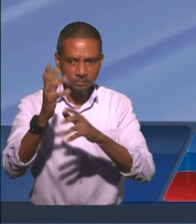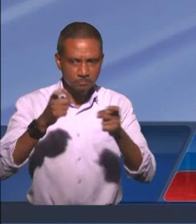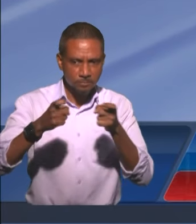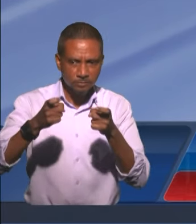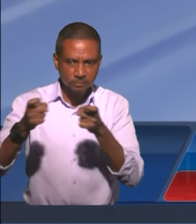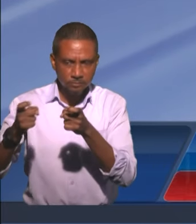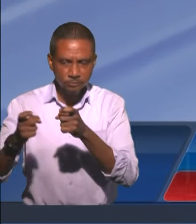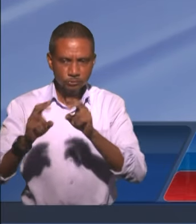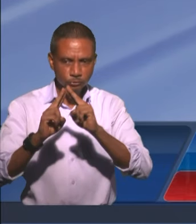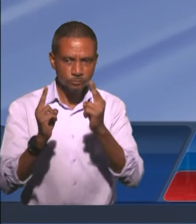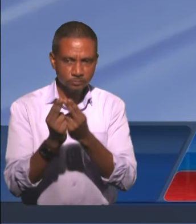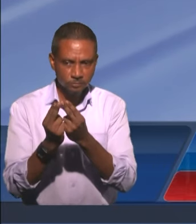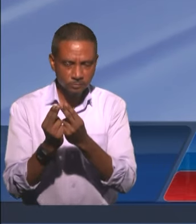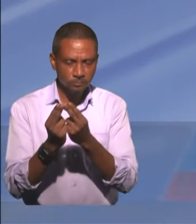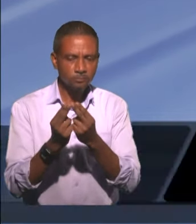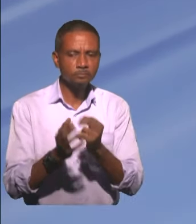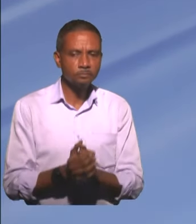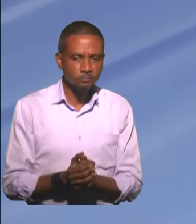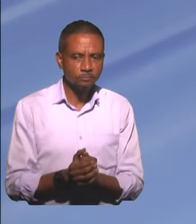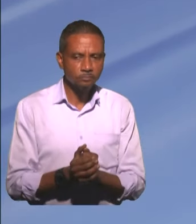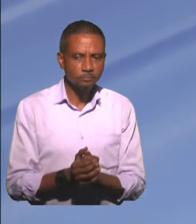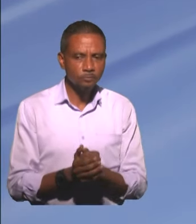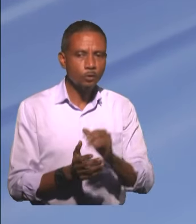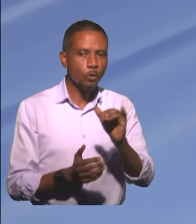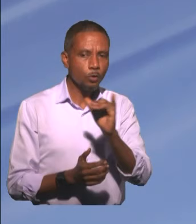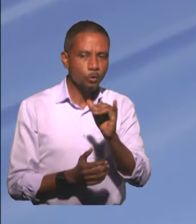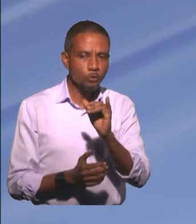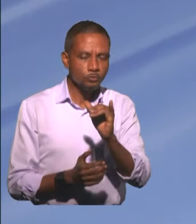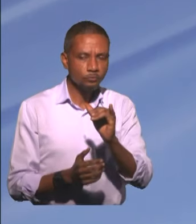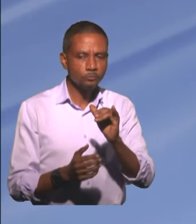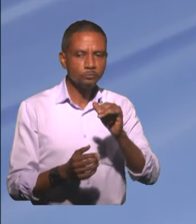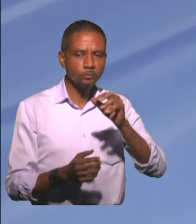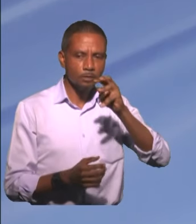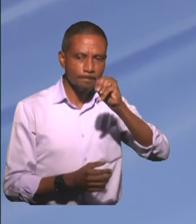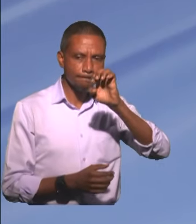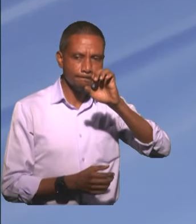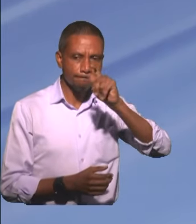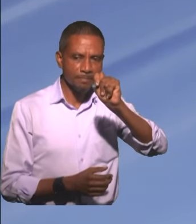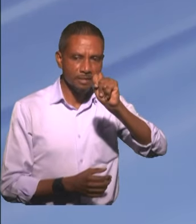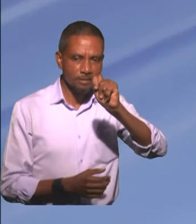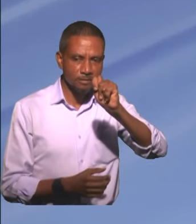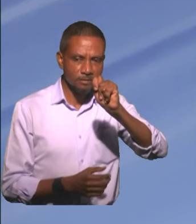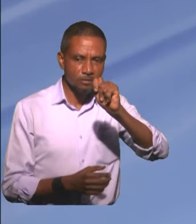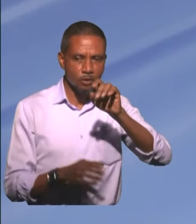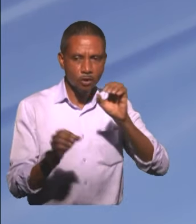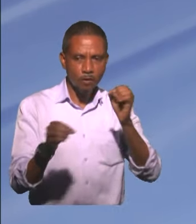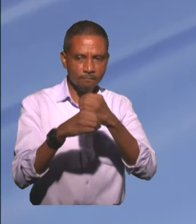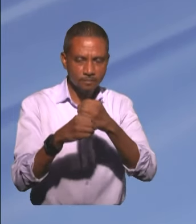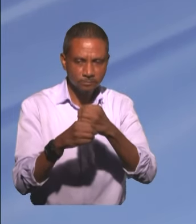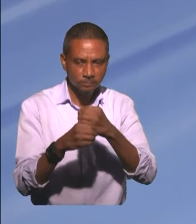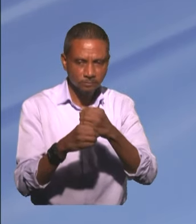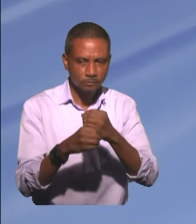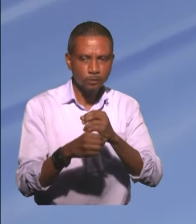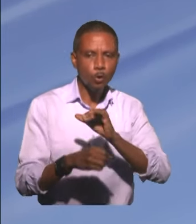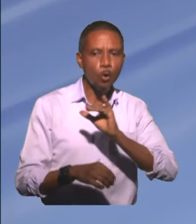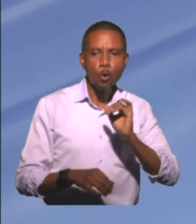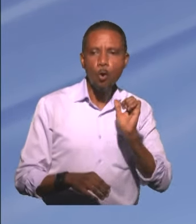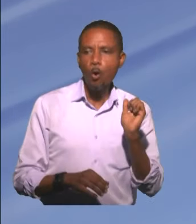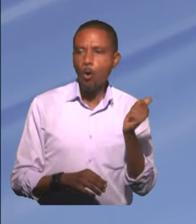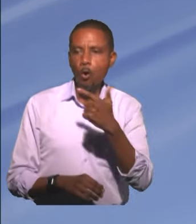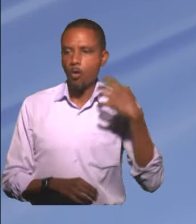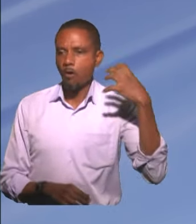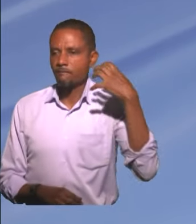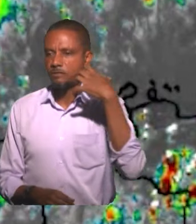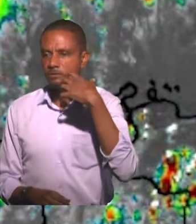municipal corporations, as well as the Trinidad and Tobago Meteorological Service, and later with all chief executive officers of municipal